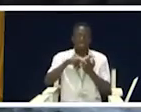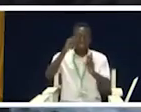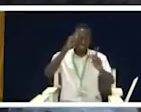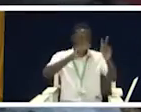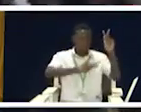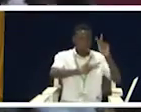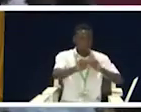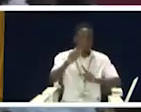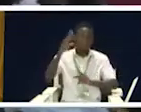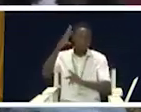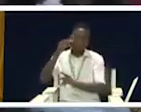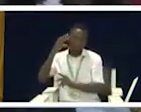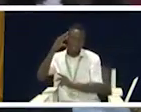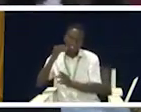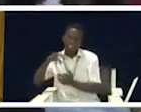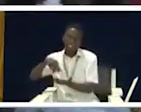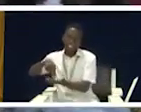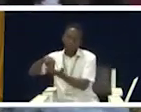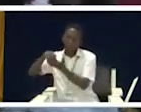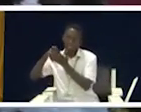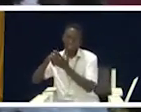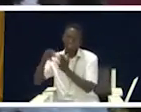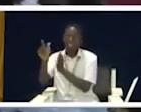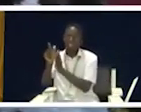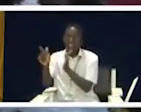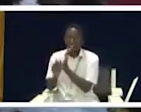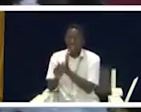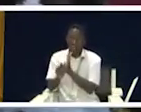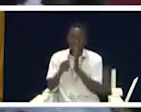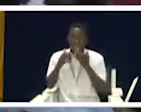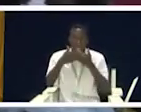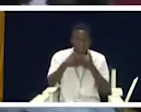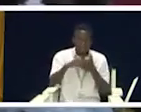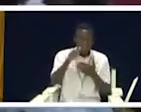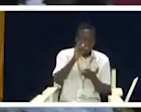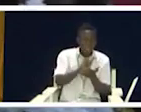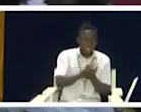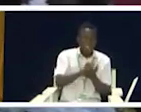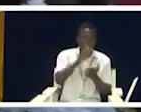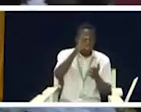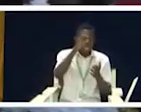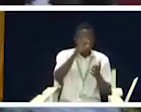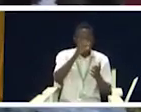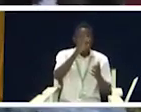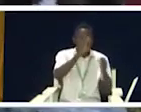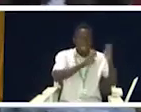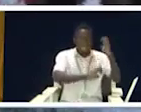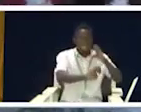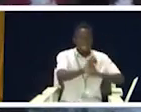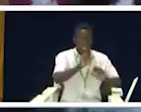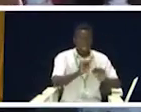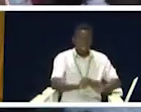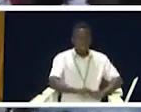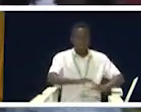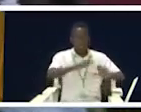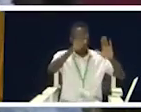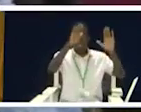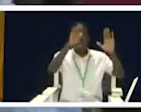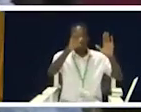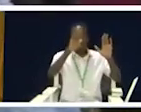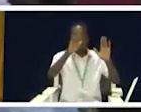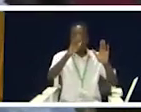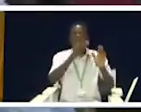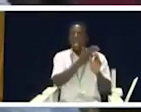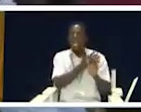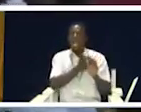Moses represented the law. And after that, Elijah submitted the prophecies to Jesus, and Moses submitted the laws